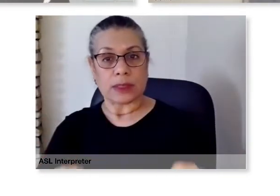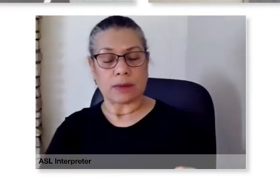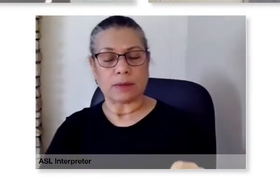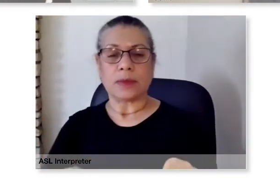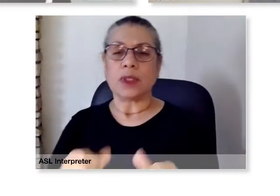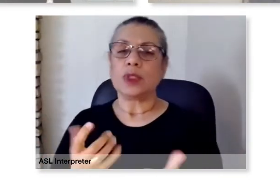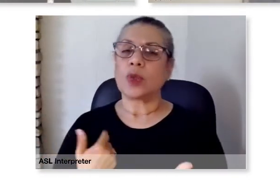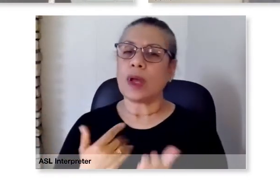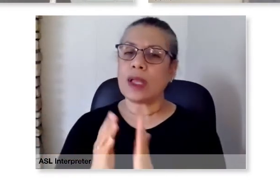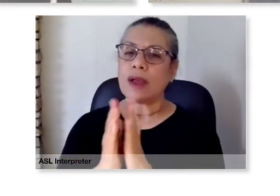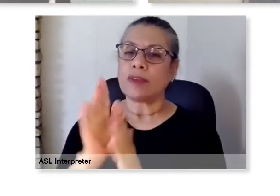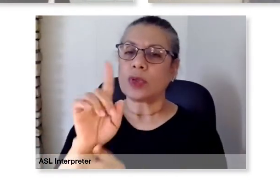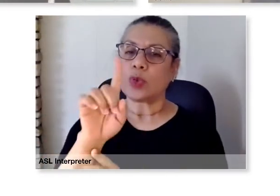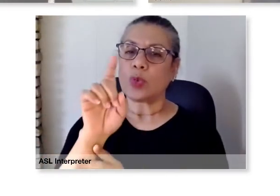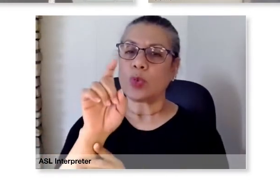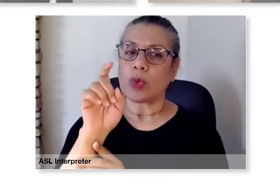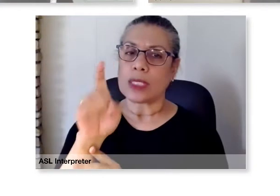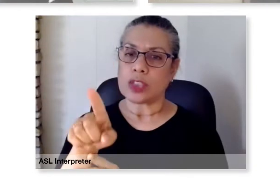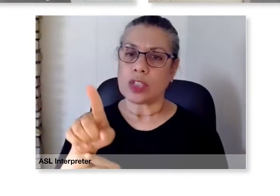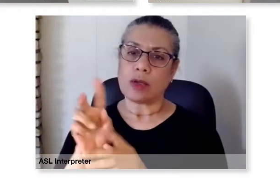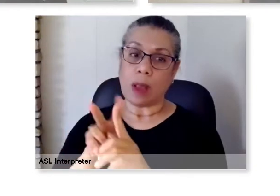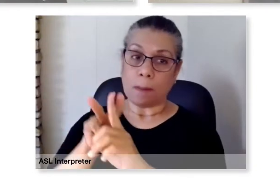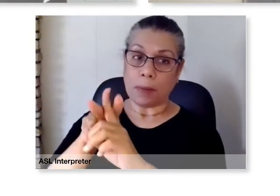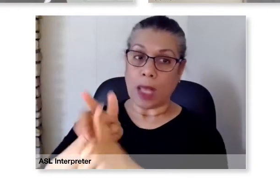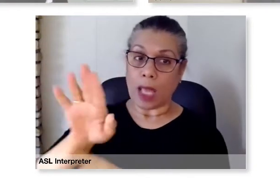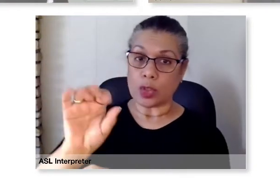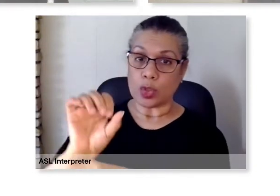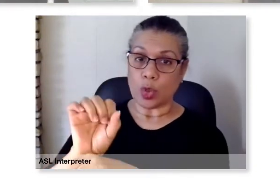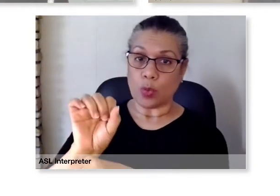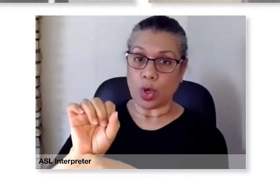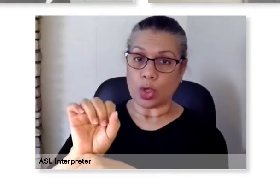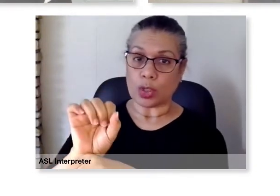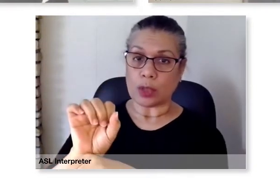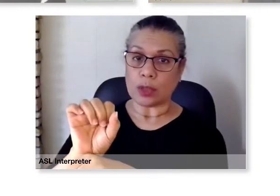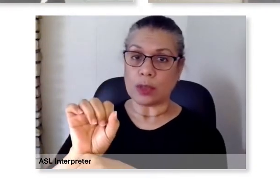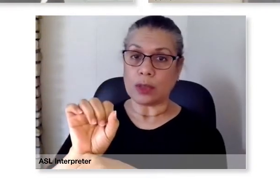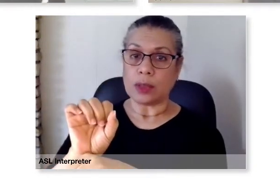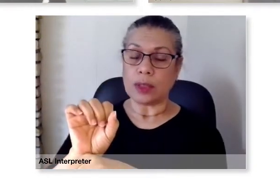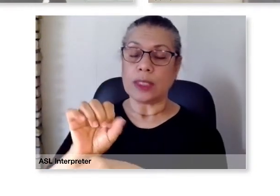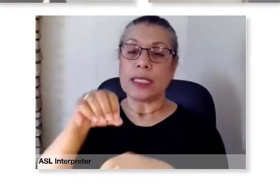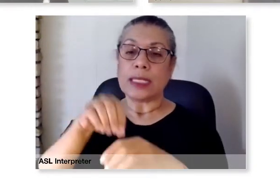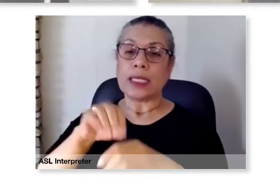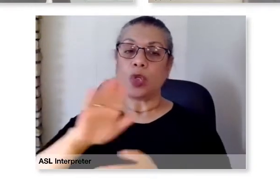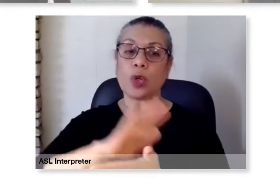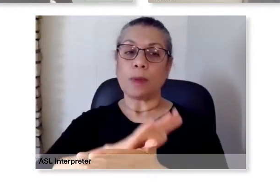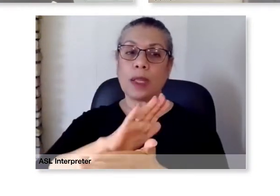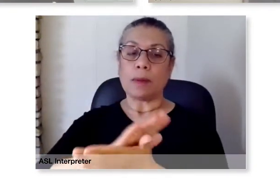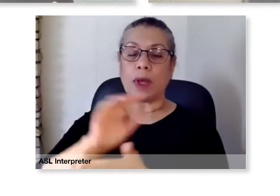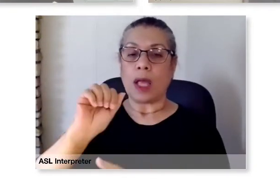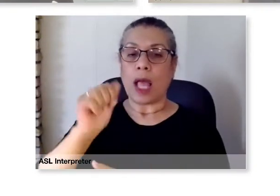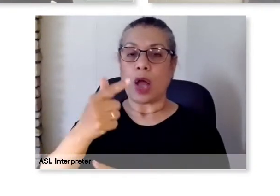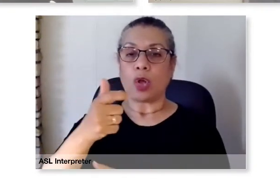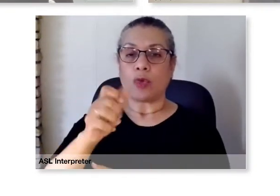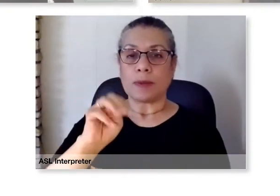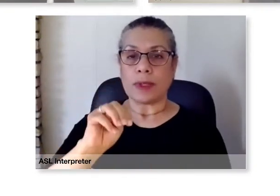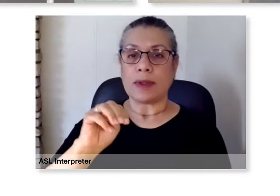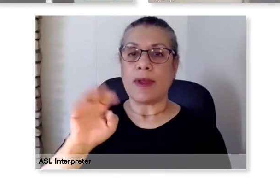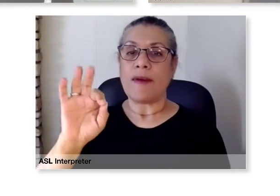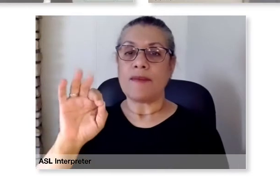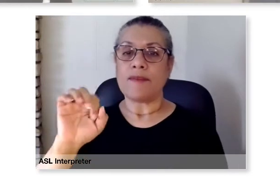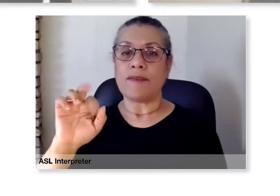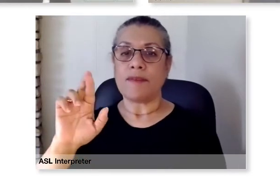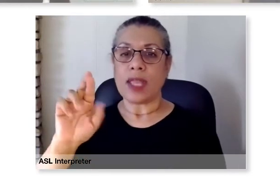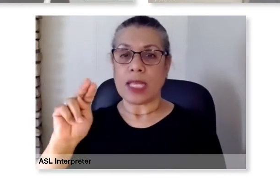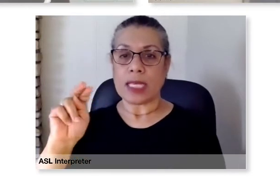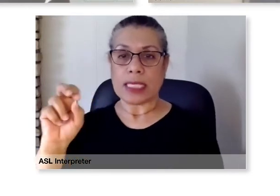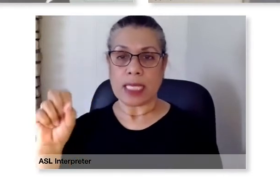question that I have relating to your work is in your paper on algorithmic fairness, that relates to a lot of the topics